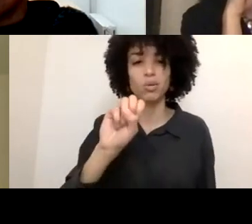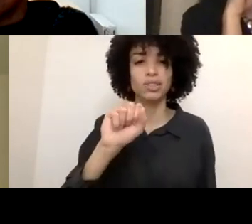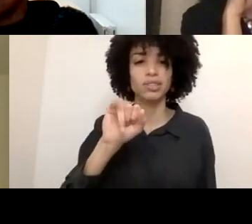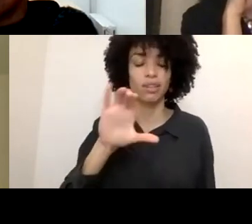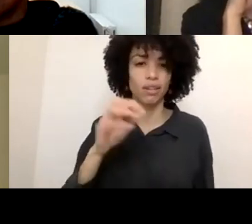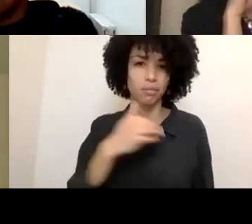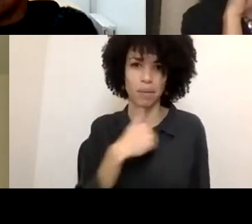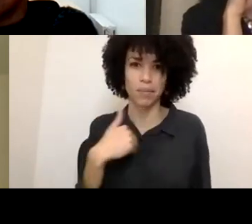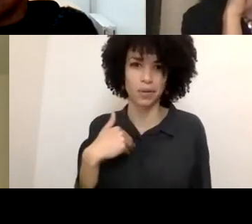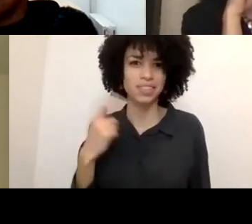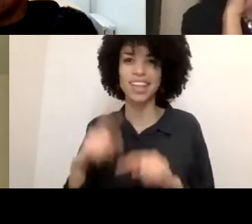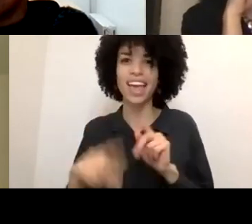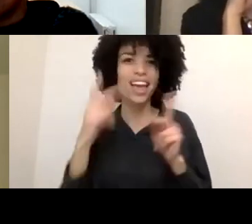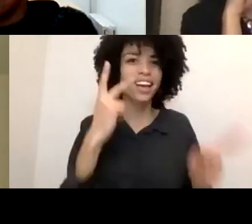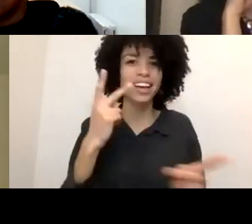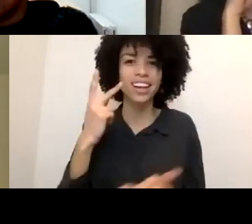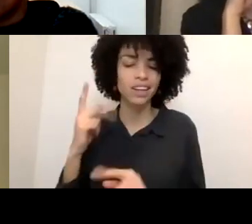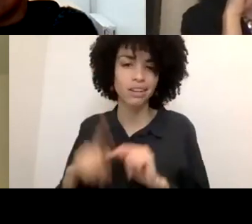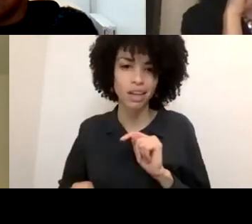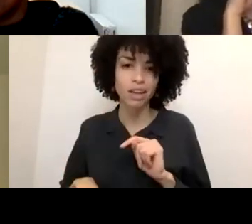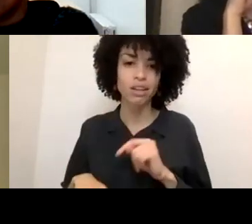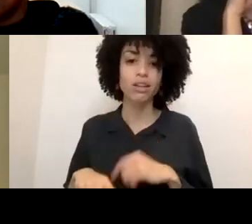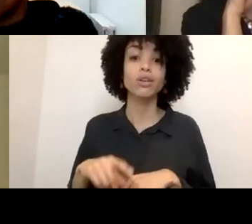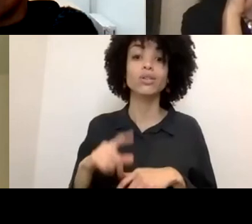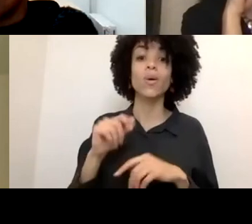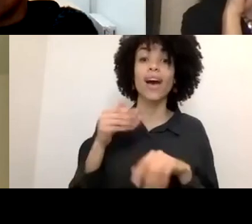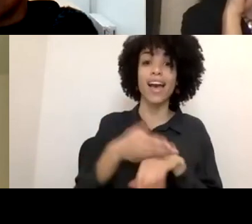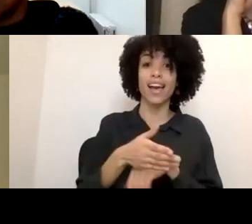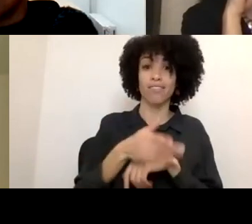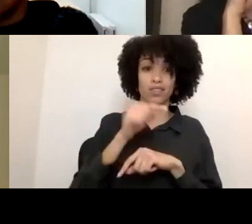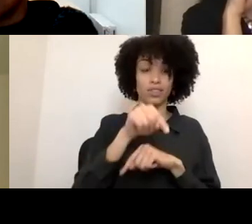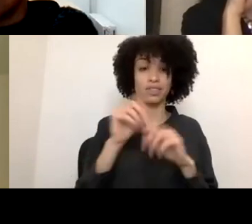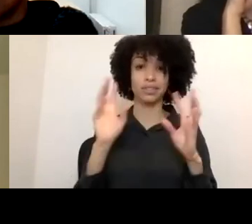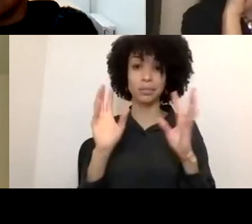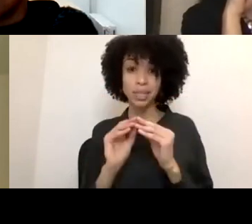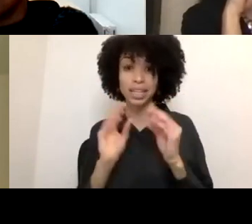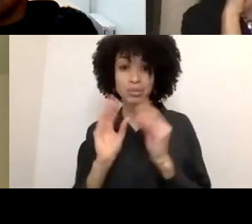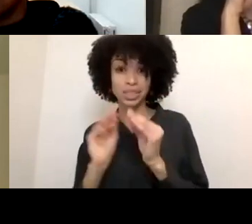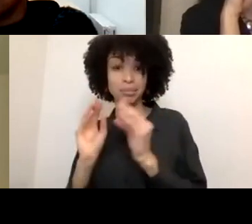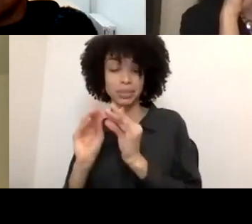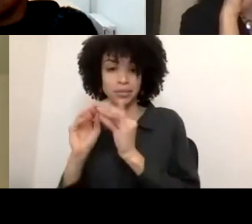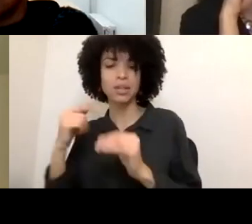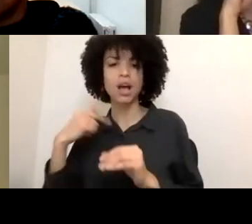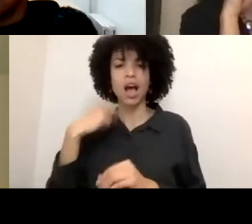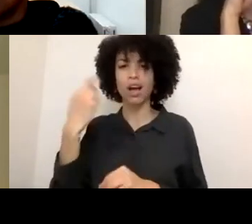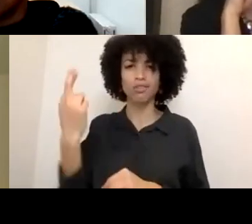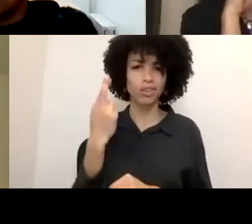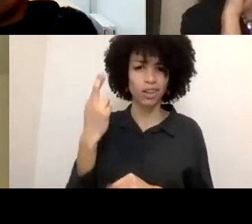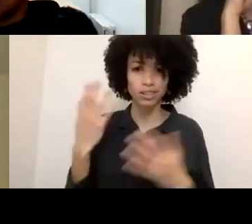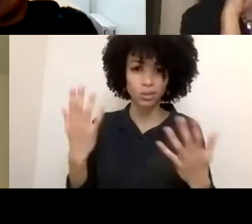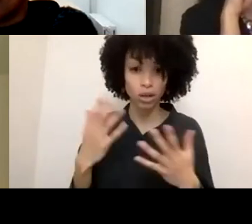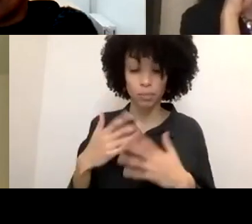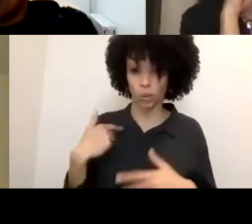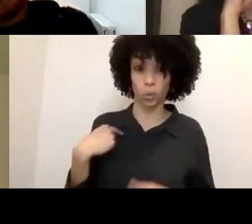these are the issues that after all these Mosaic network meetings, I come to the conclusion that we in the